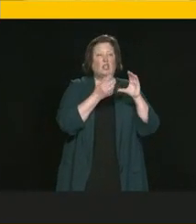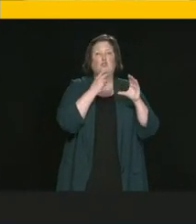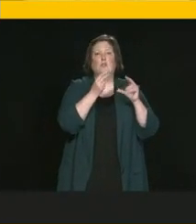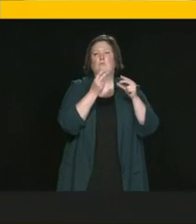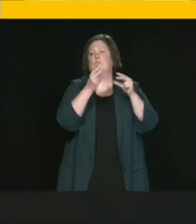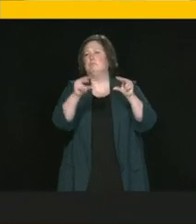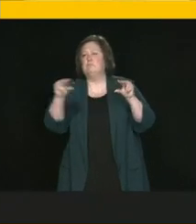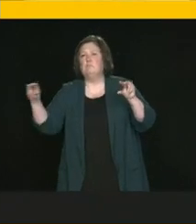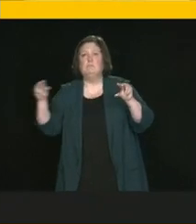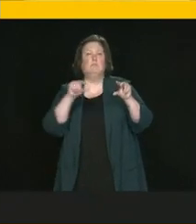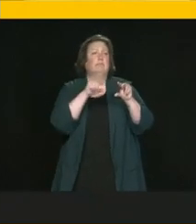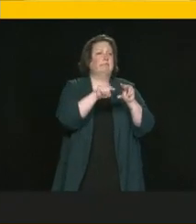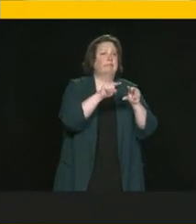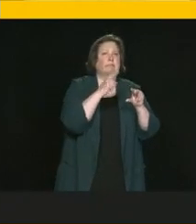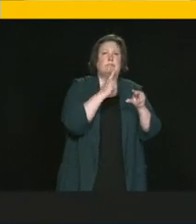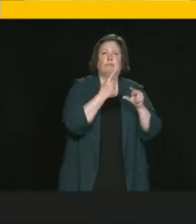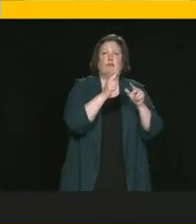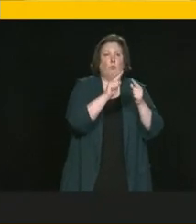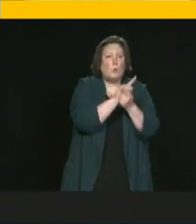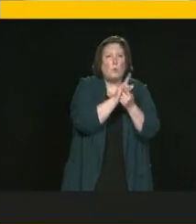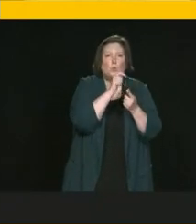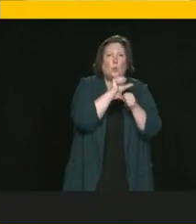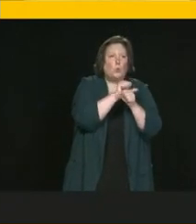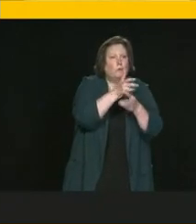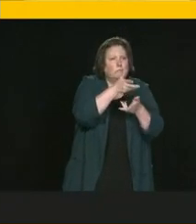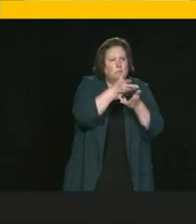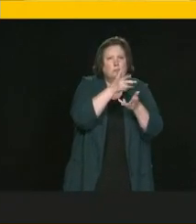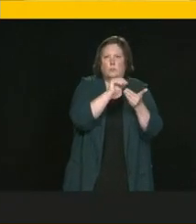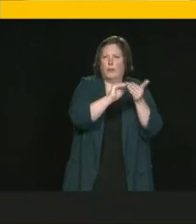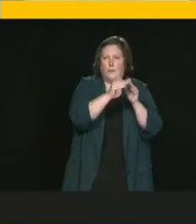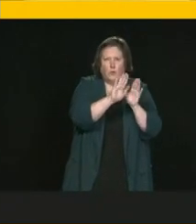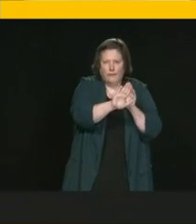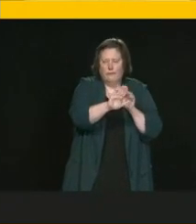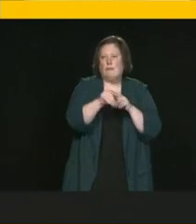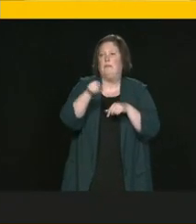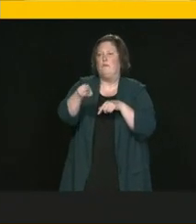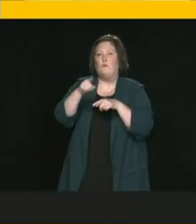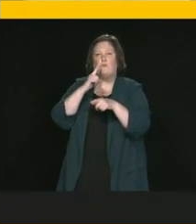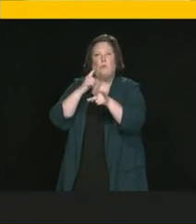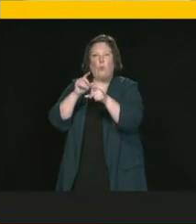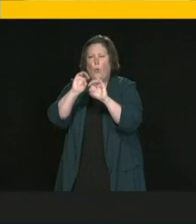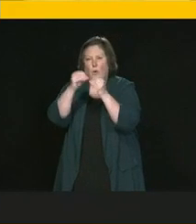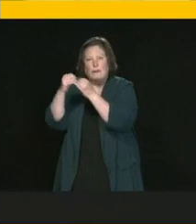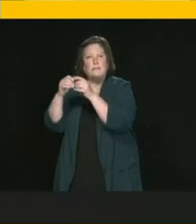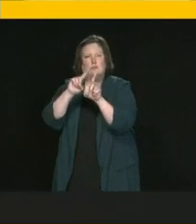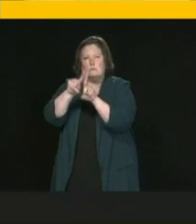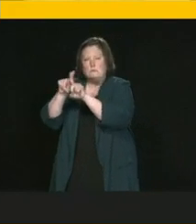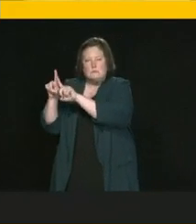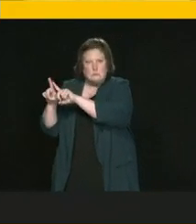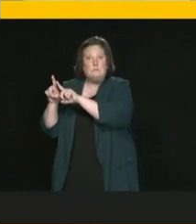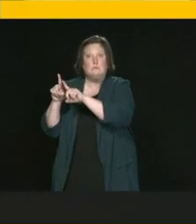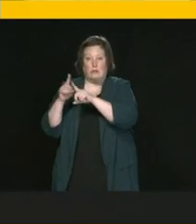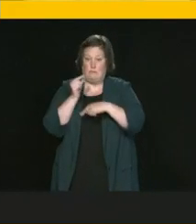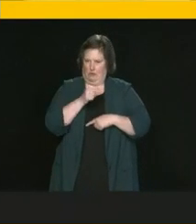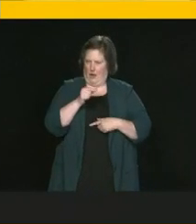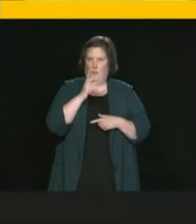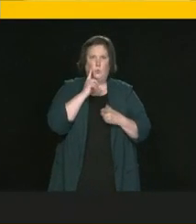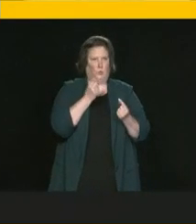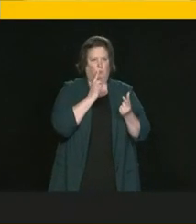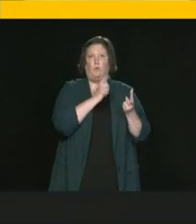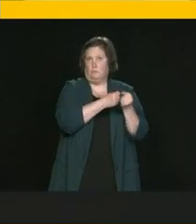programs, or other initiatives to move forward, then we will do whatever we need to do to provide that support. Prochaine